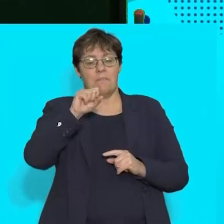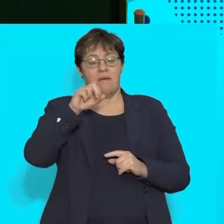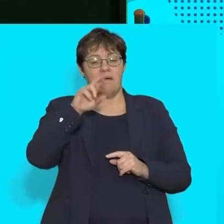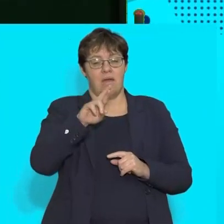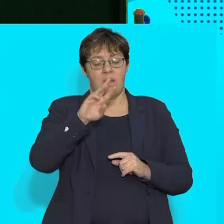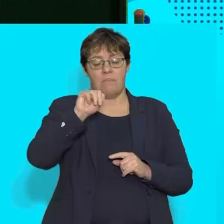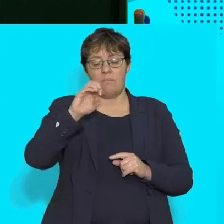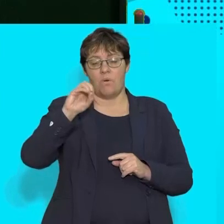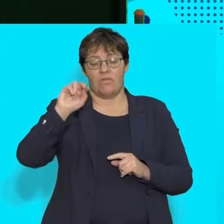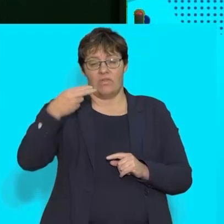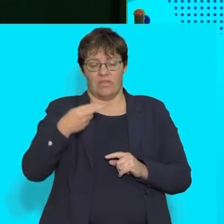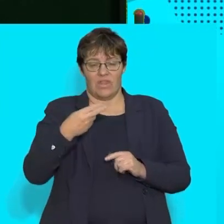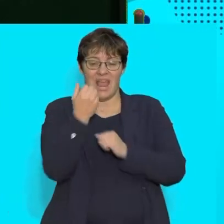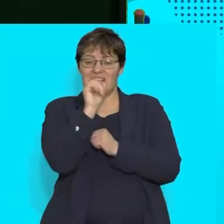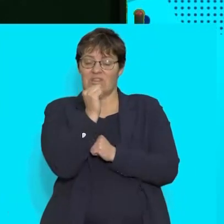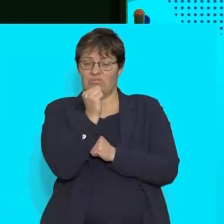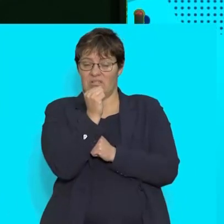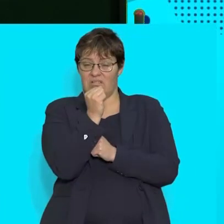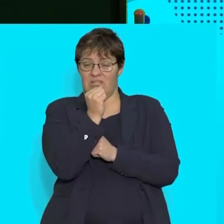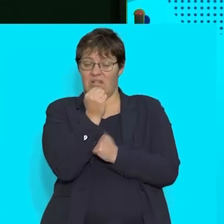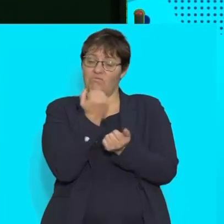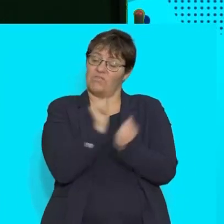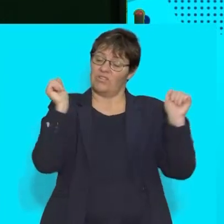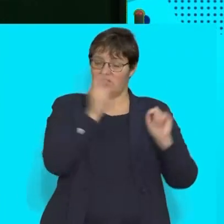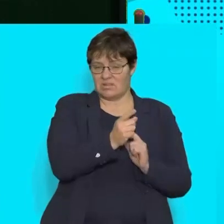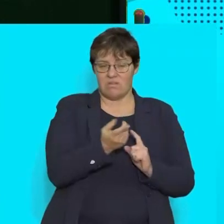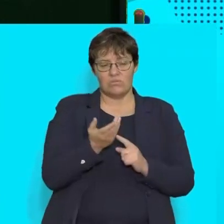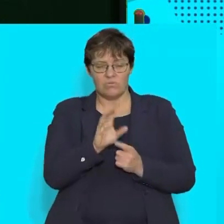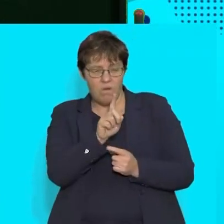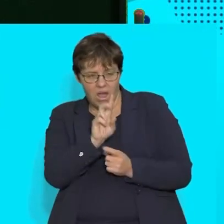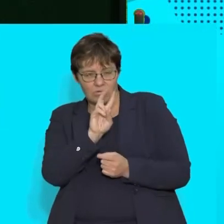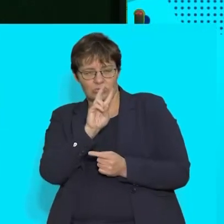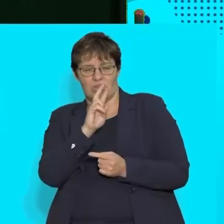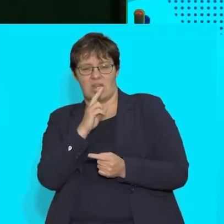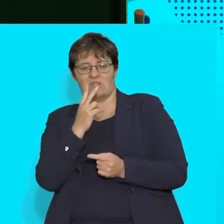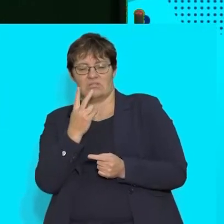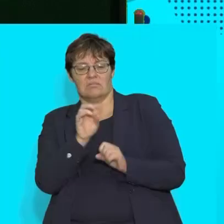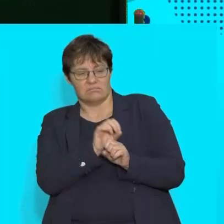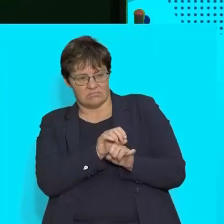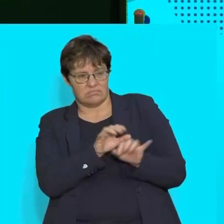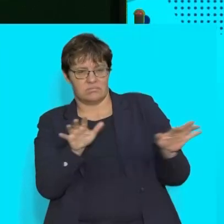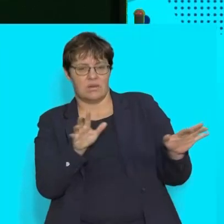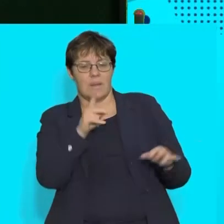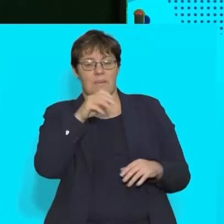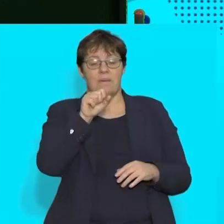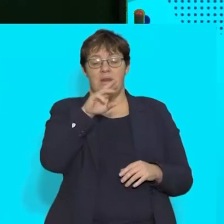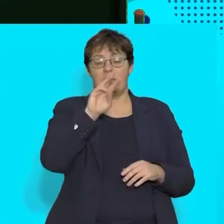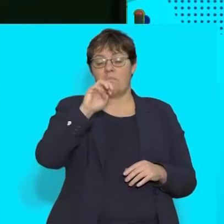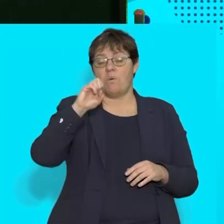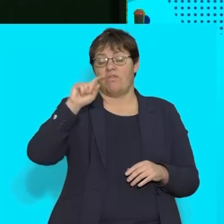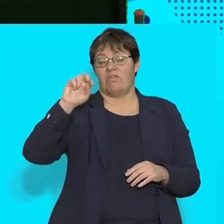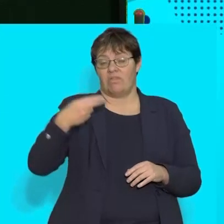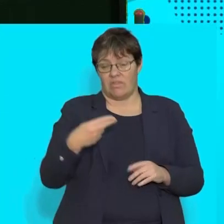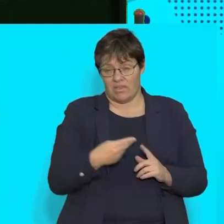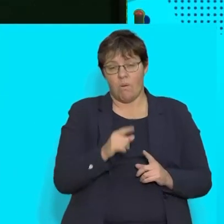during the Industrial Revolution. And that showed a significant change in the distribution of peppered moths as the Industrial